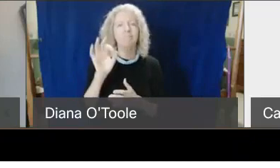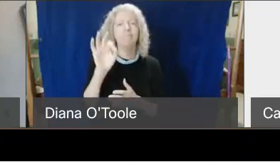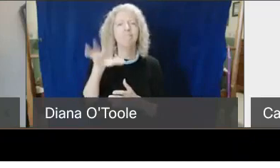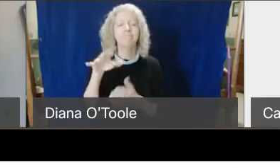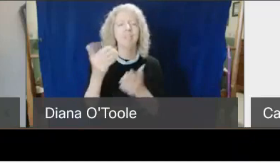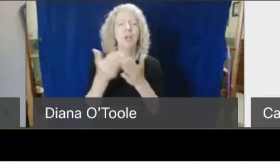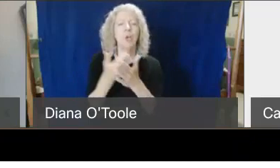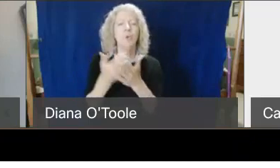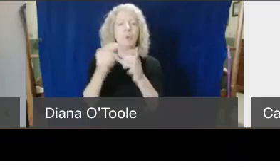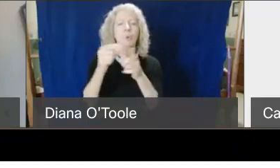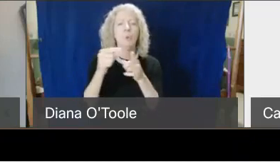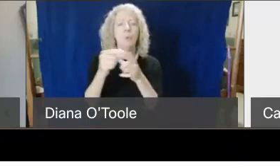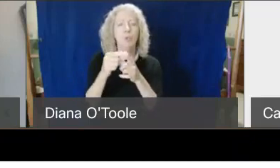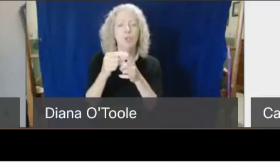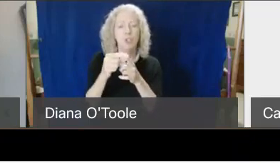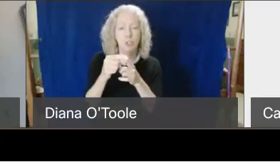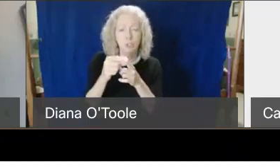it is the word tranche,